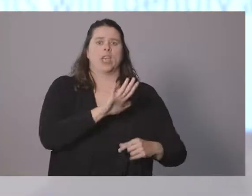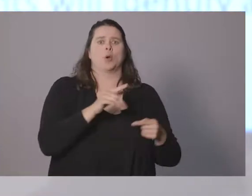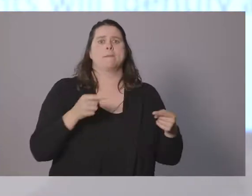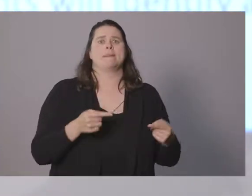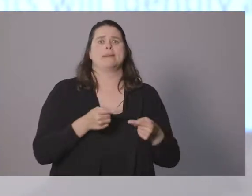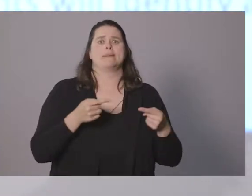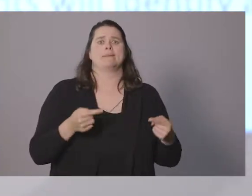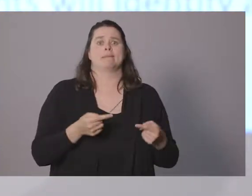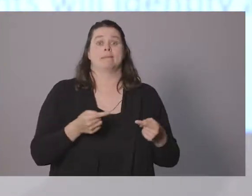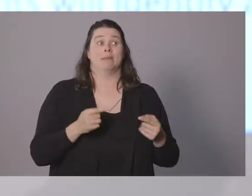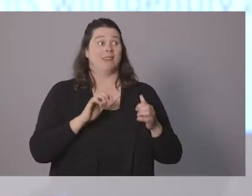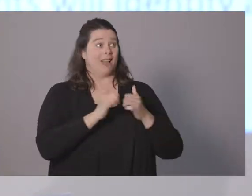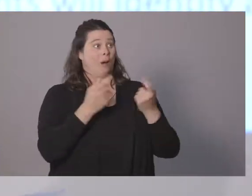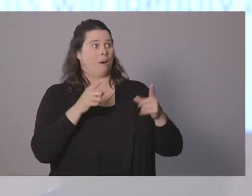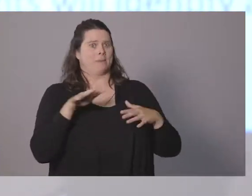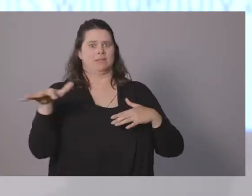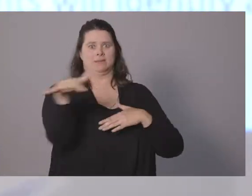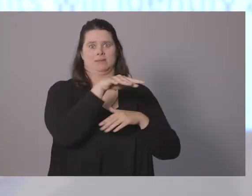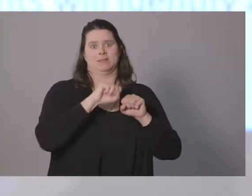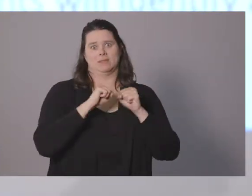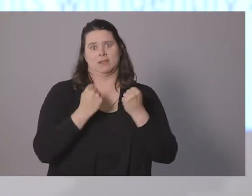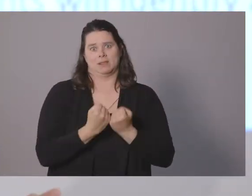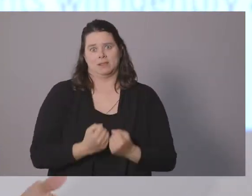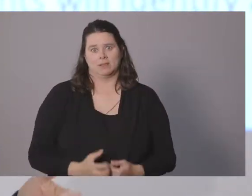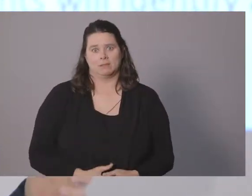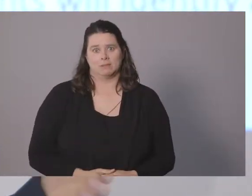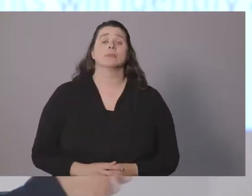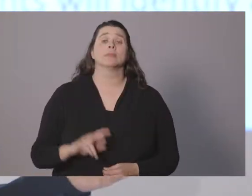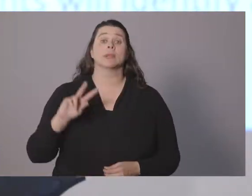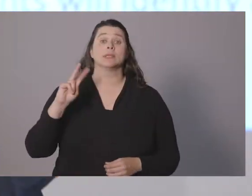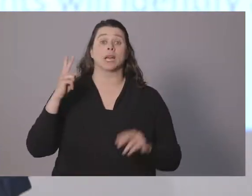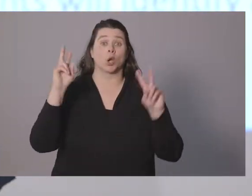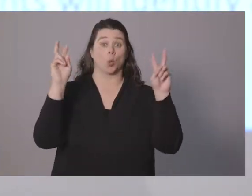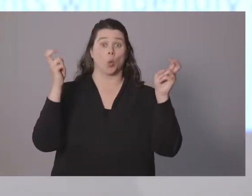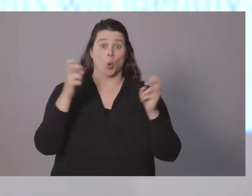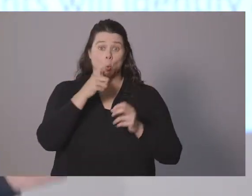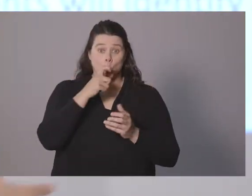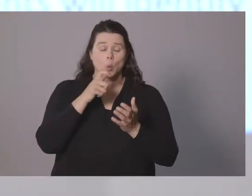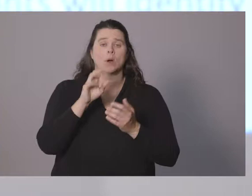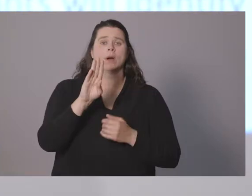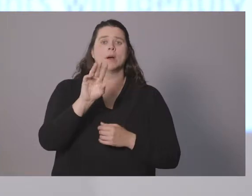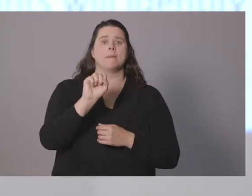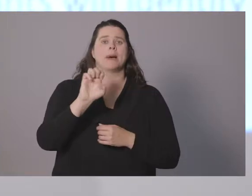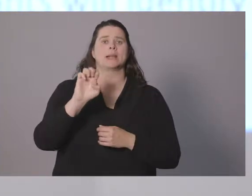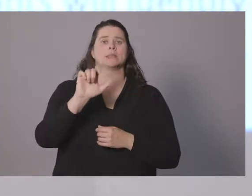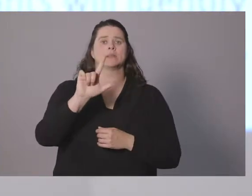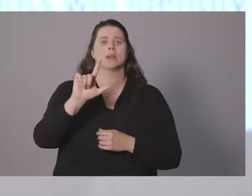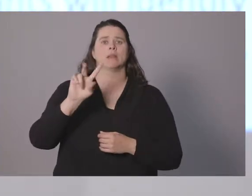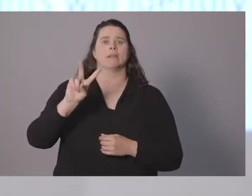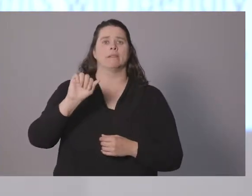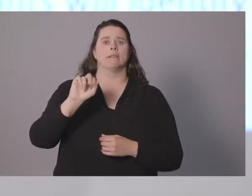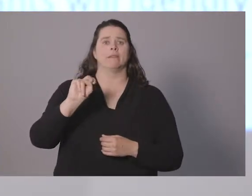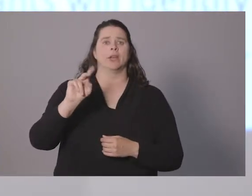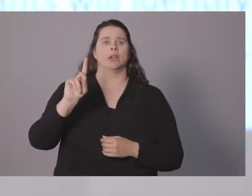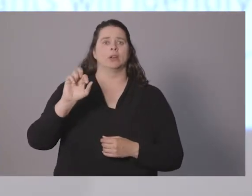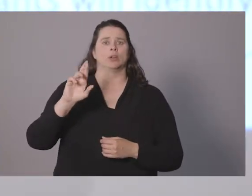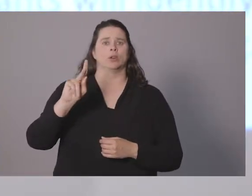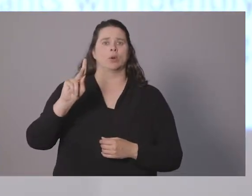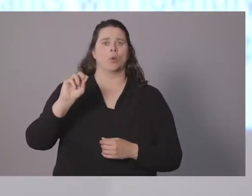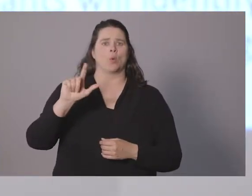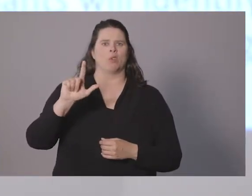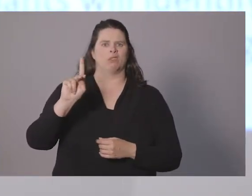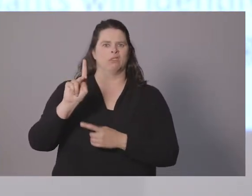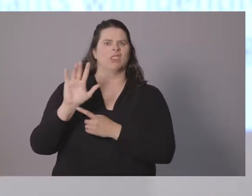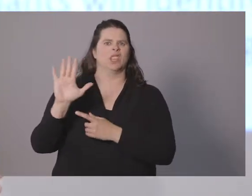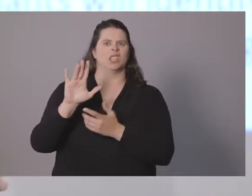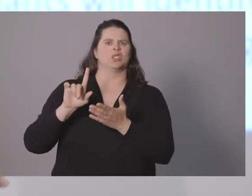colleagues about this concept of how systems, in this case the psychiatric system